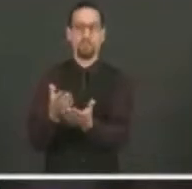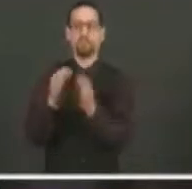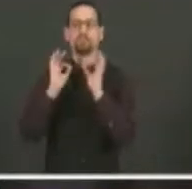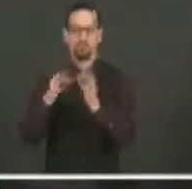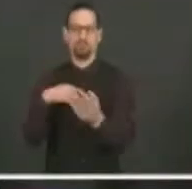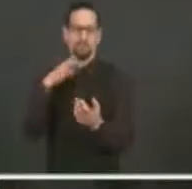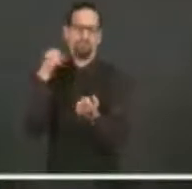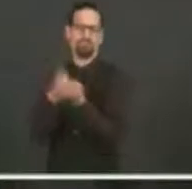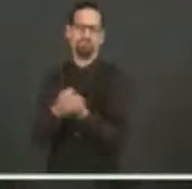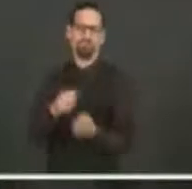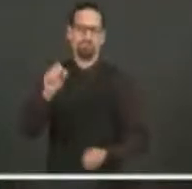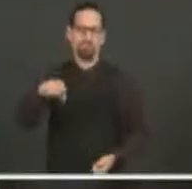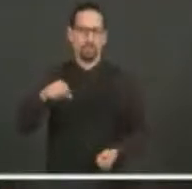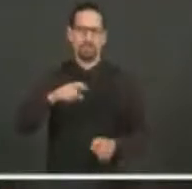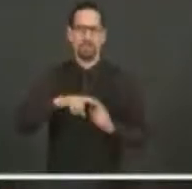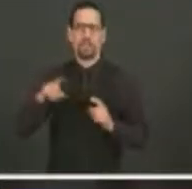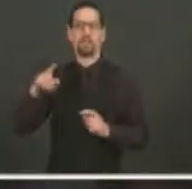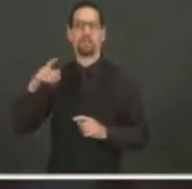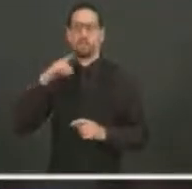some other announcements on that.